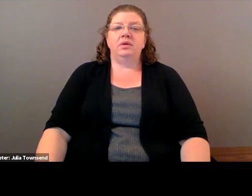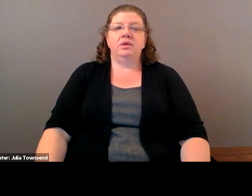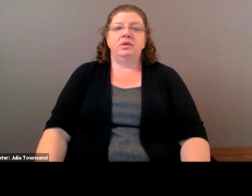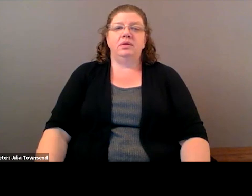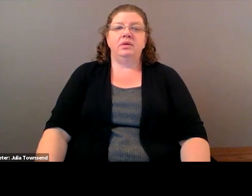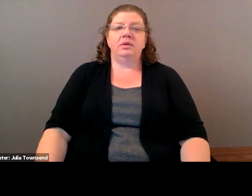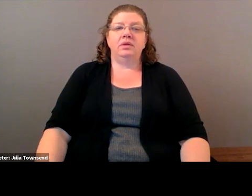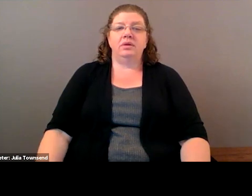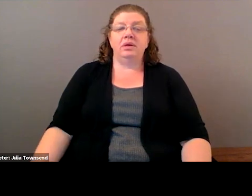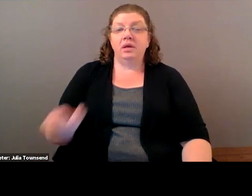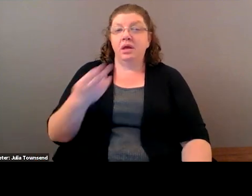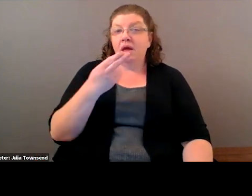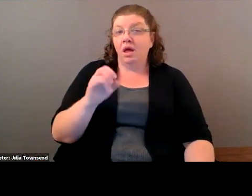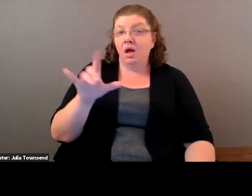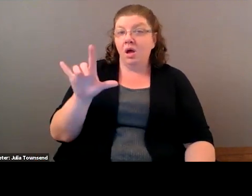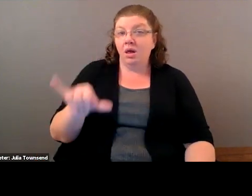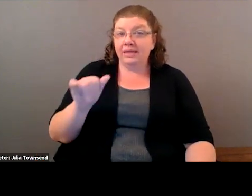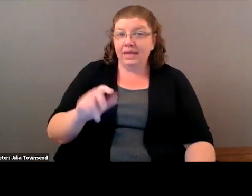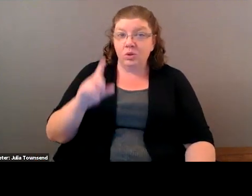Holly, can you hear us?